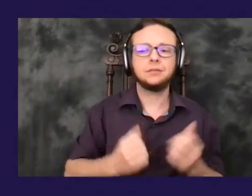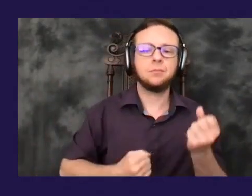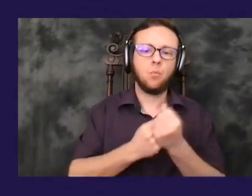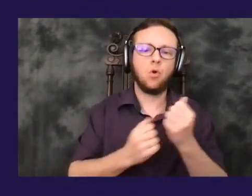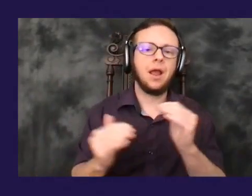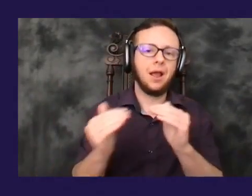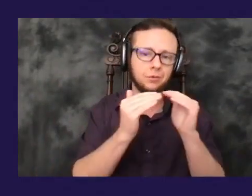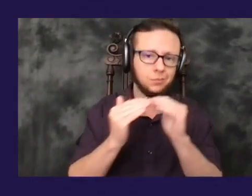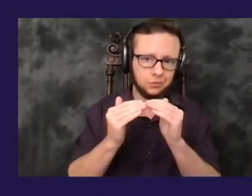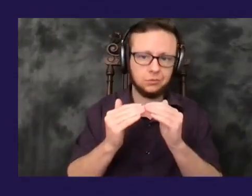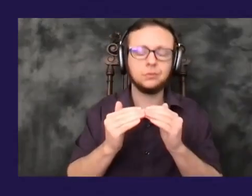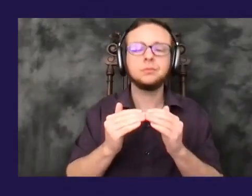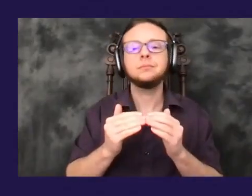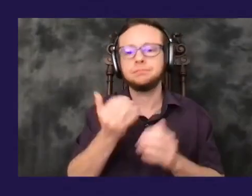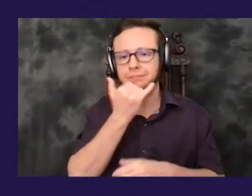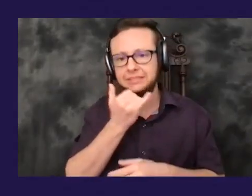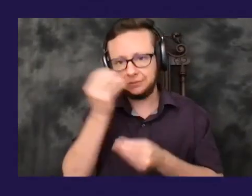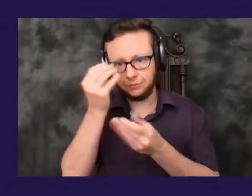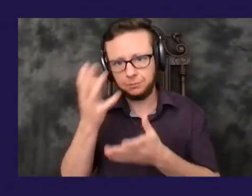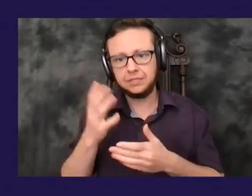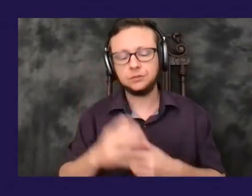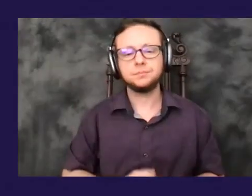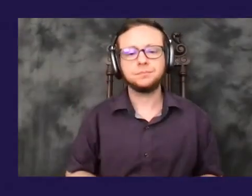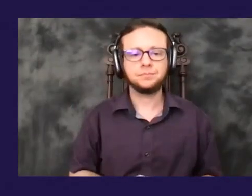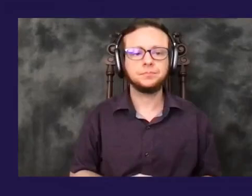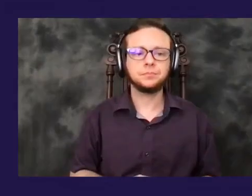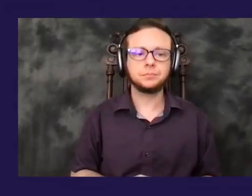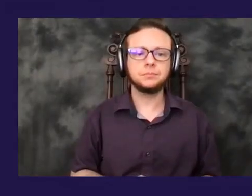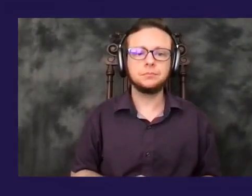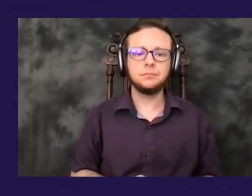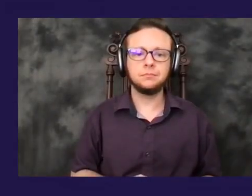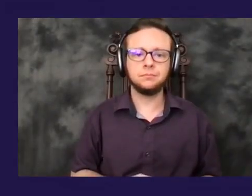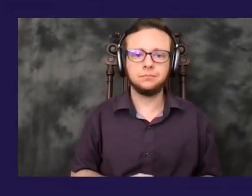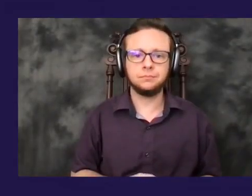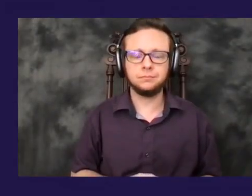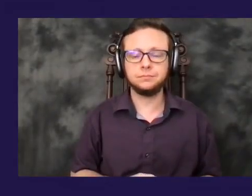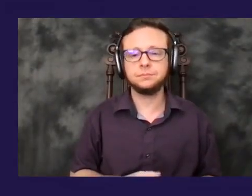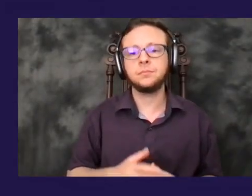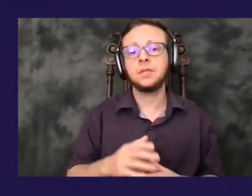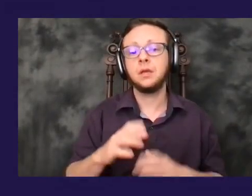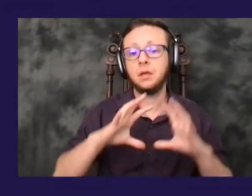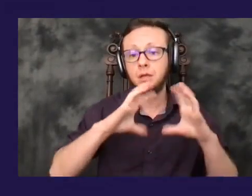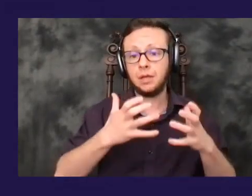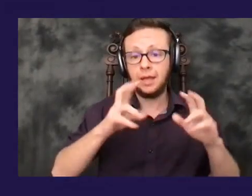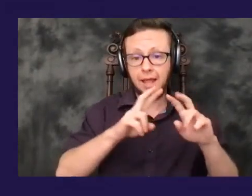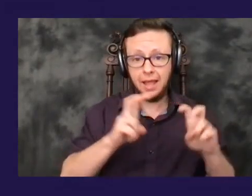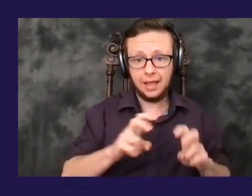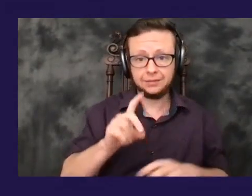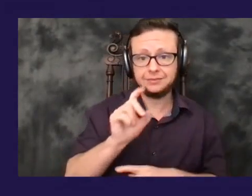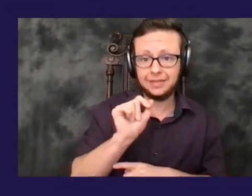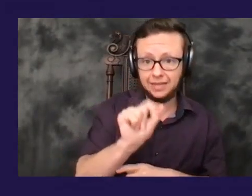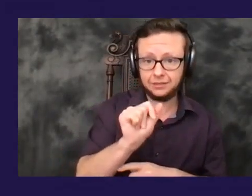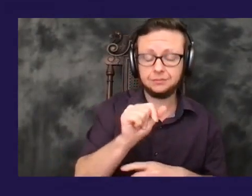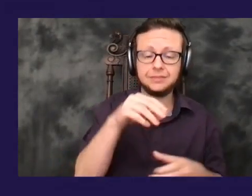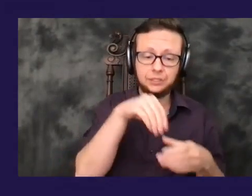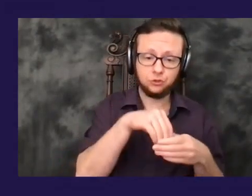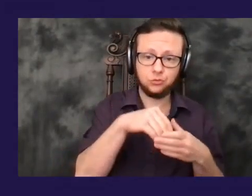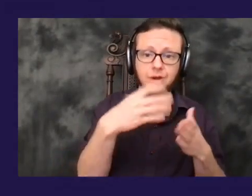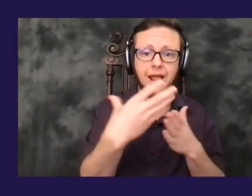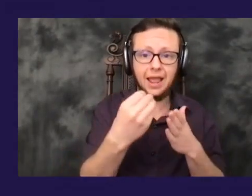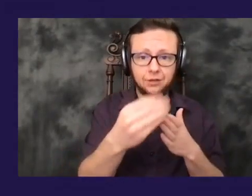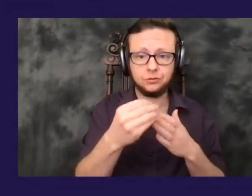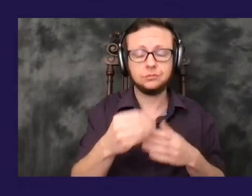response activities. Next slide, please. The unit analyzed data from both internal and external sources to determine